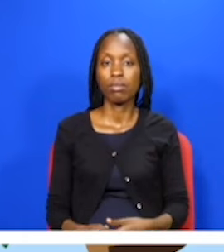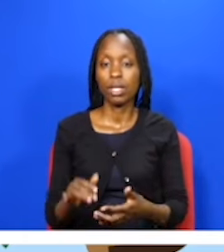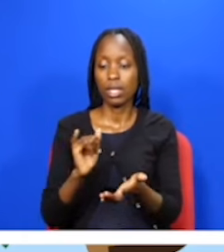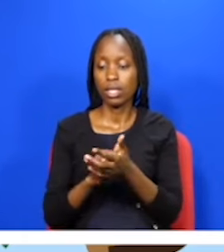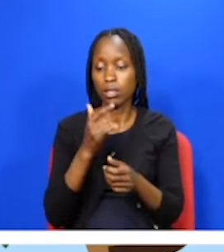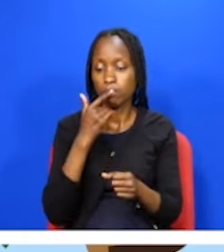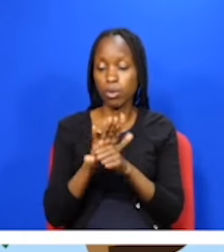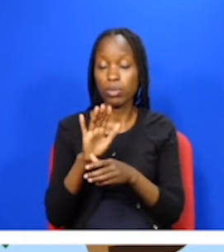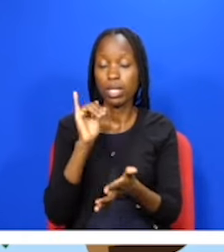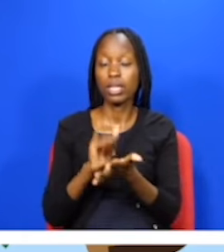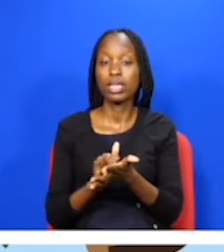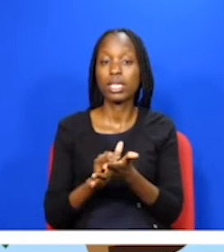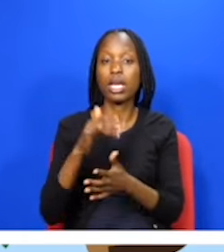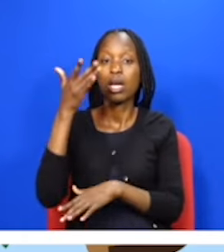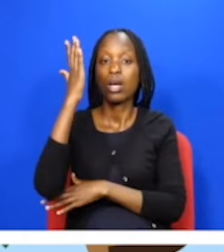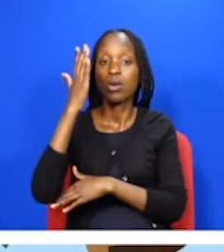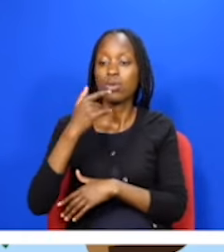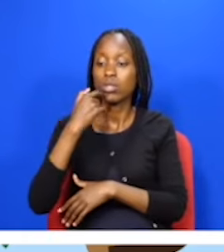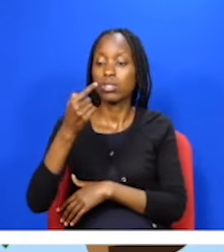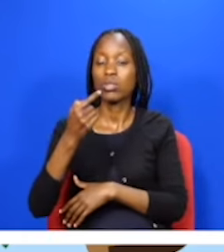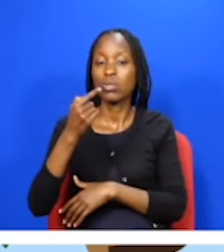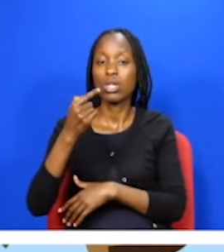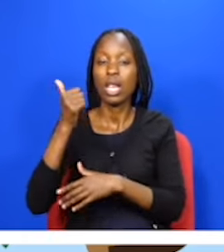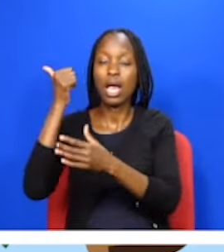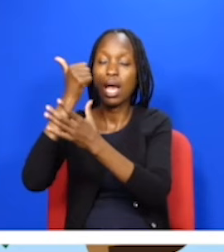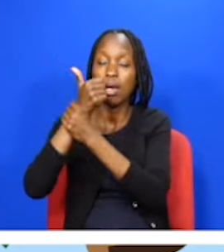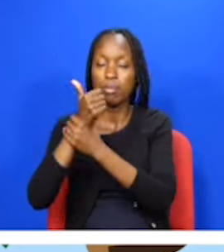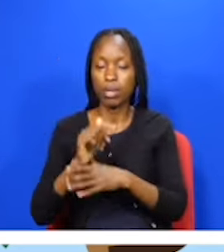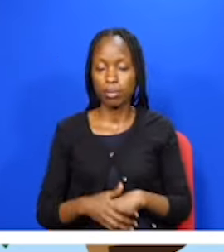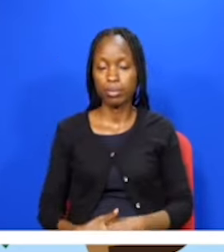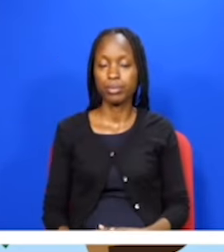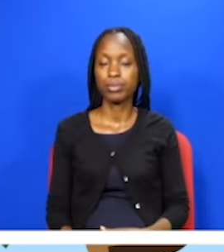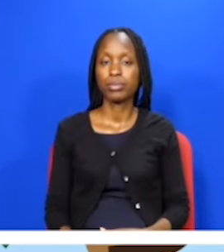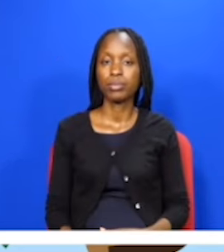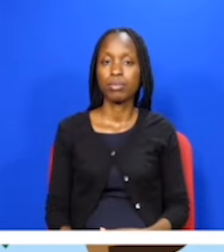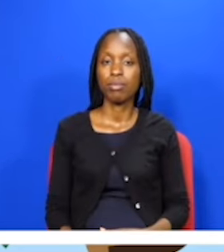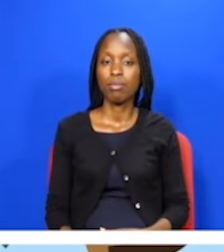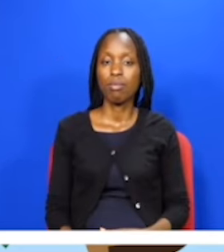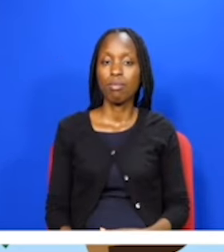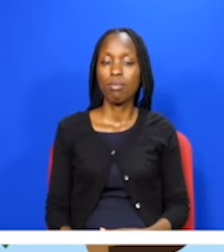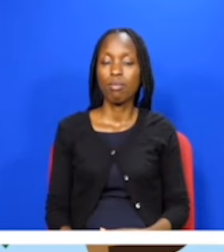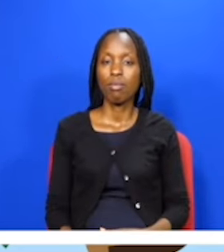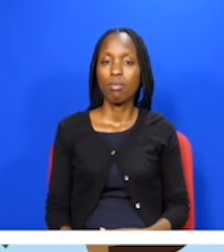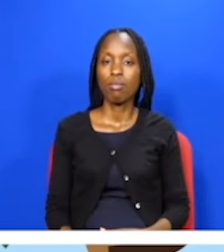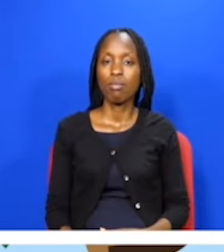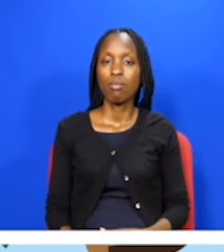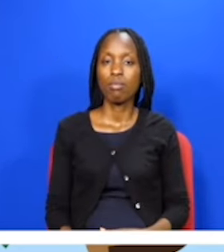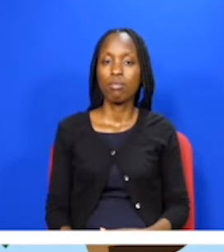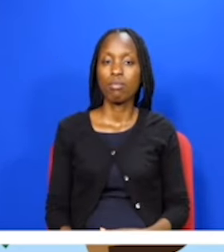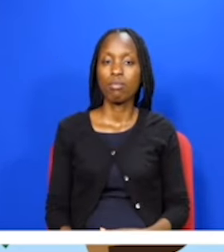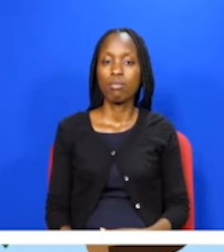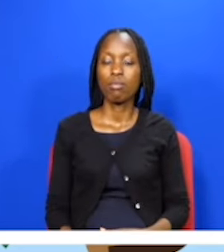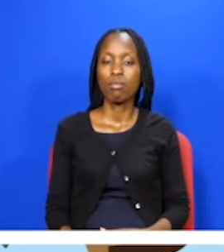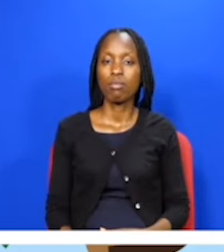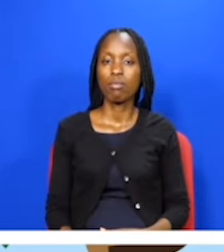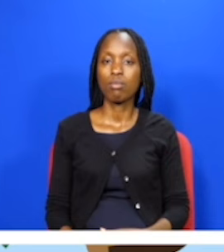by who? By God to Abraham. All right? And you know what, boys and girls? There are